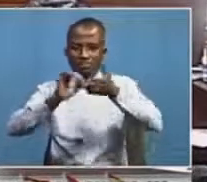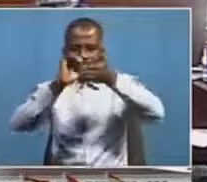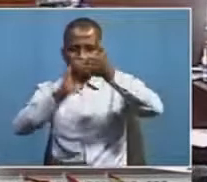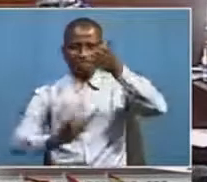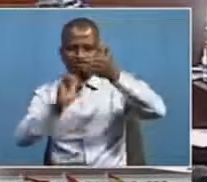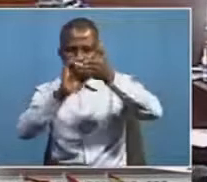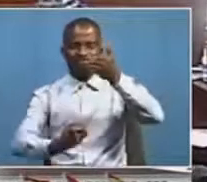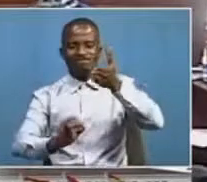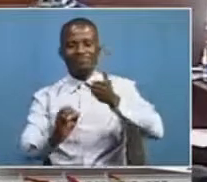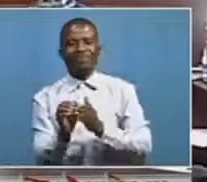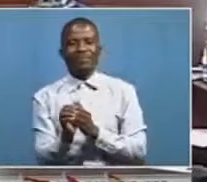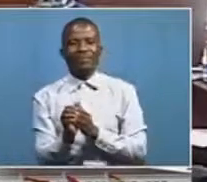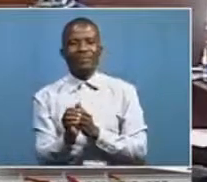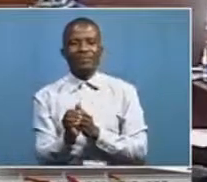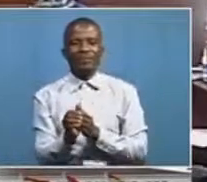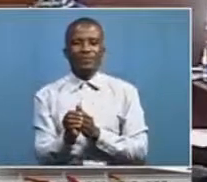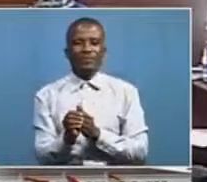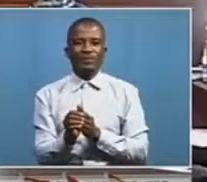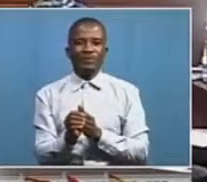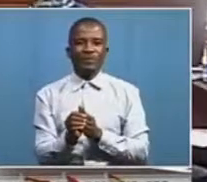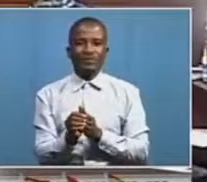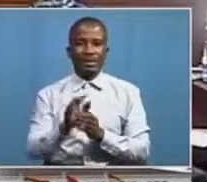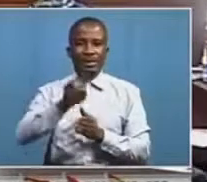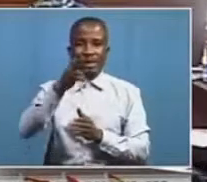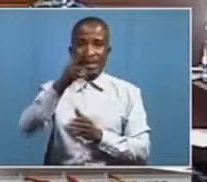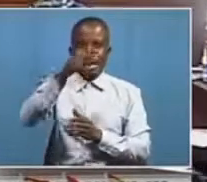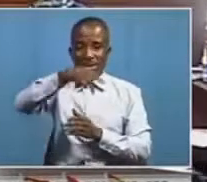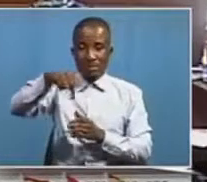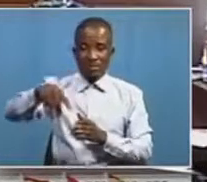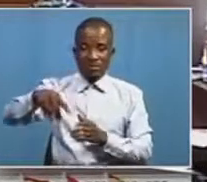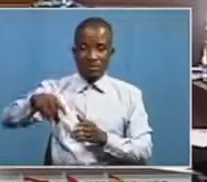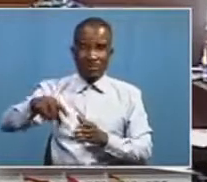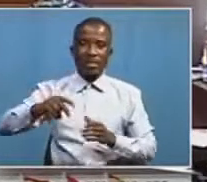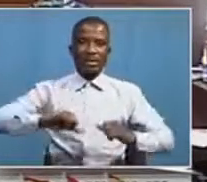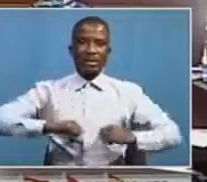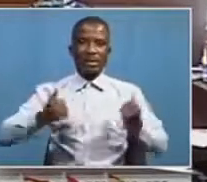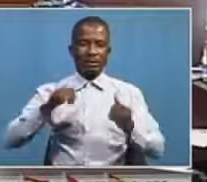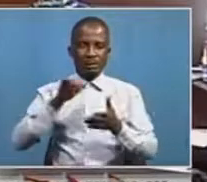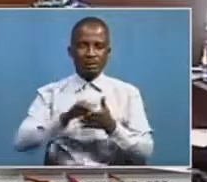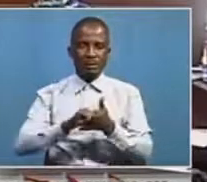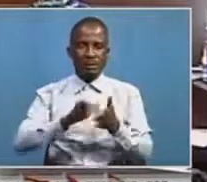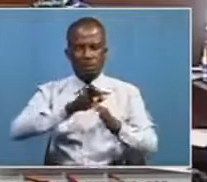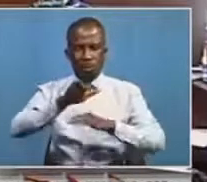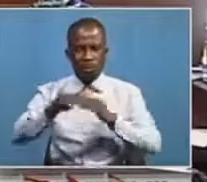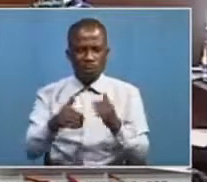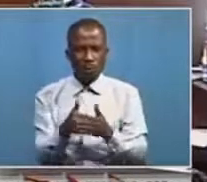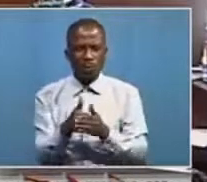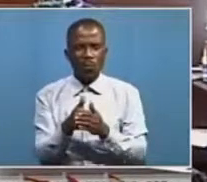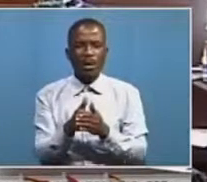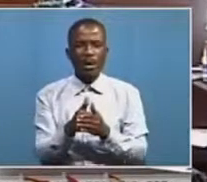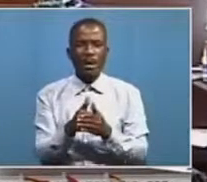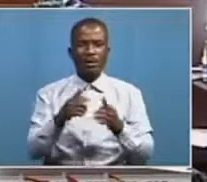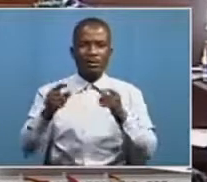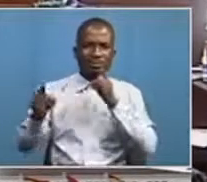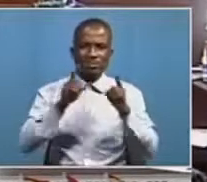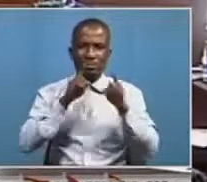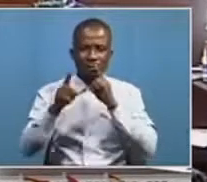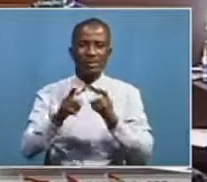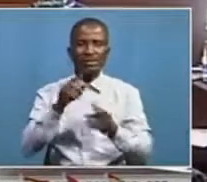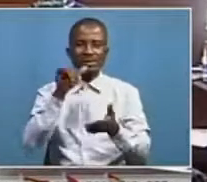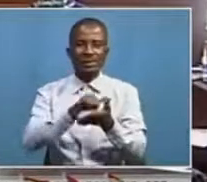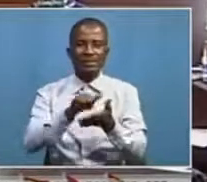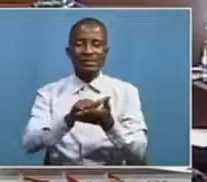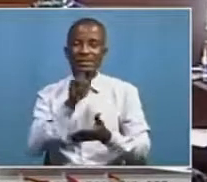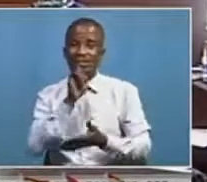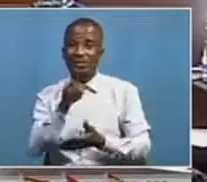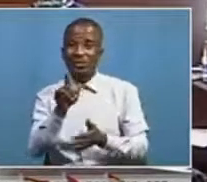referred to by the petitioner, the second respondent, who denied same, contended that granted the allegations were true, they did not have